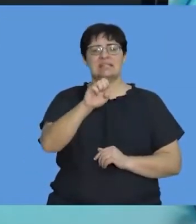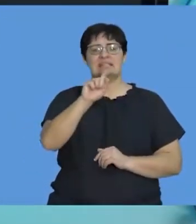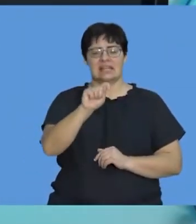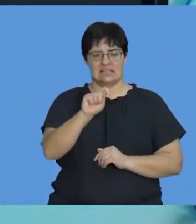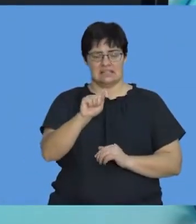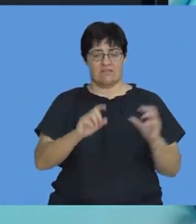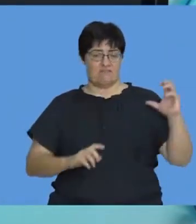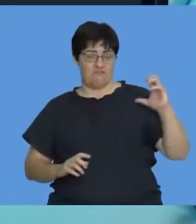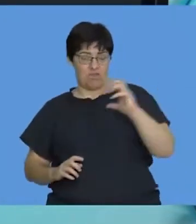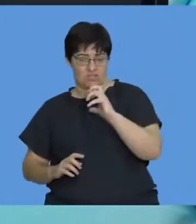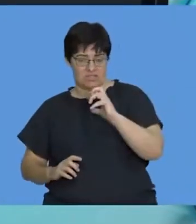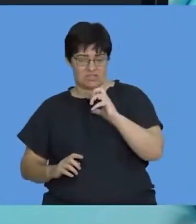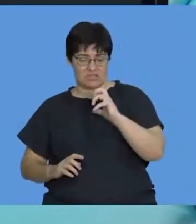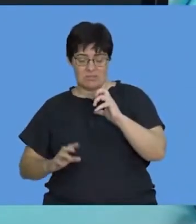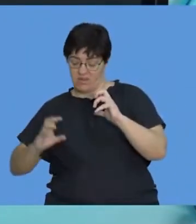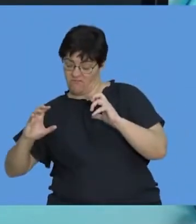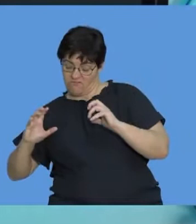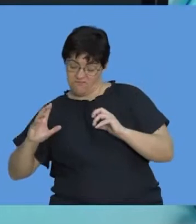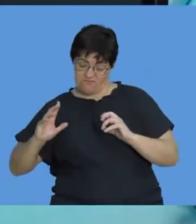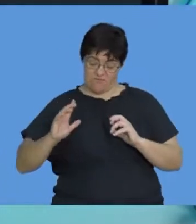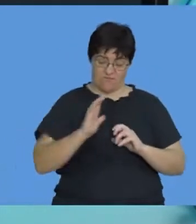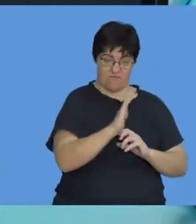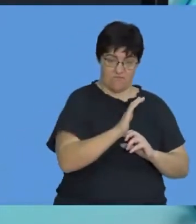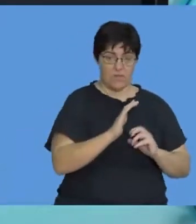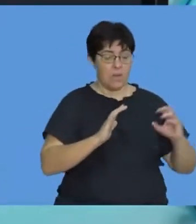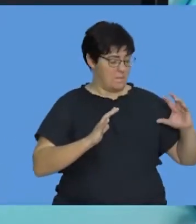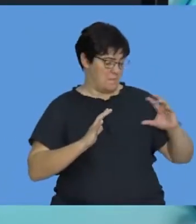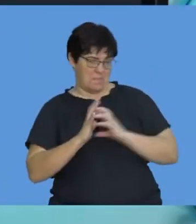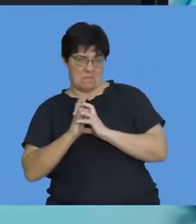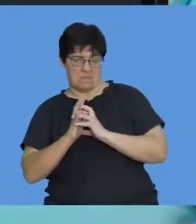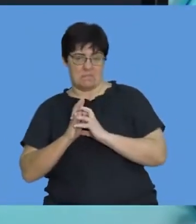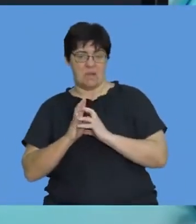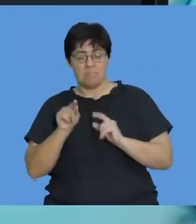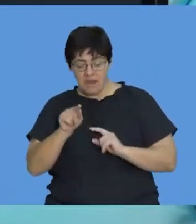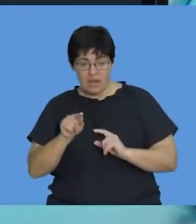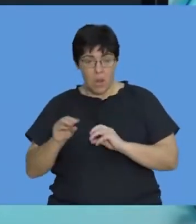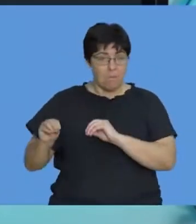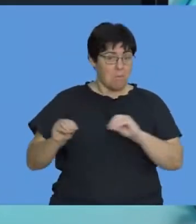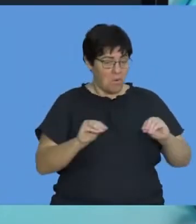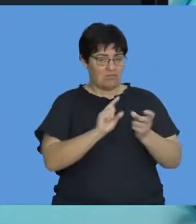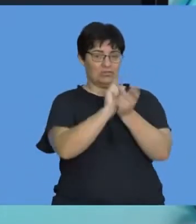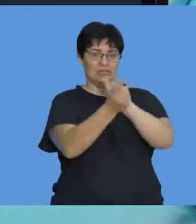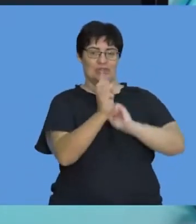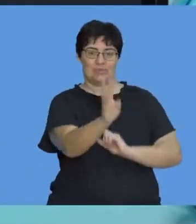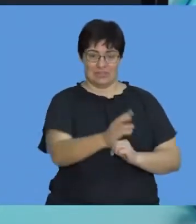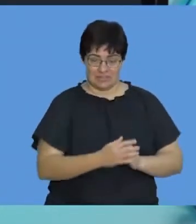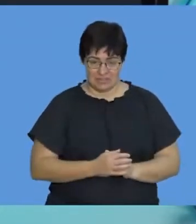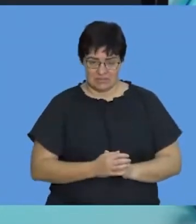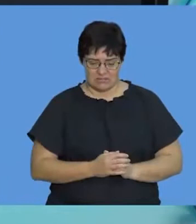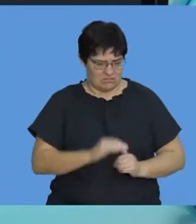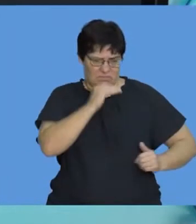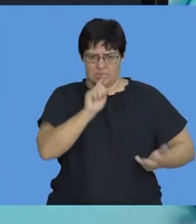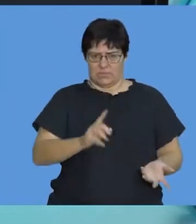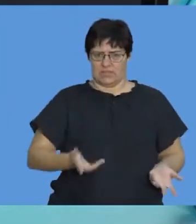them that's going to change the way they're moving. So what does that mean for us? It